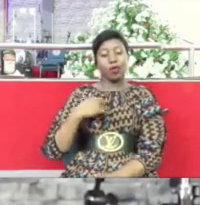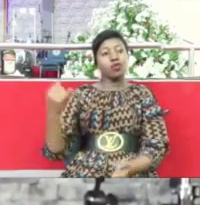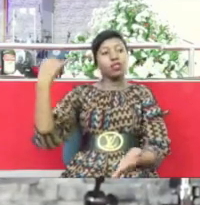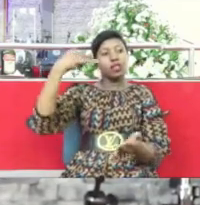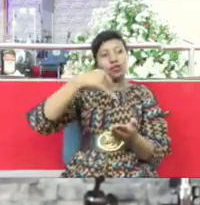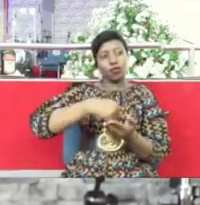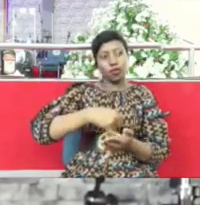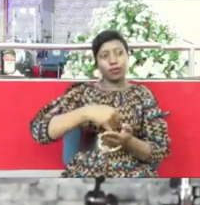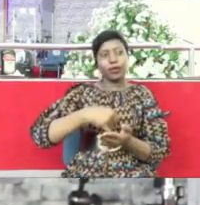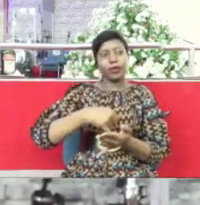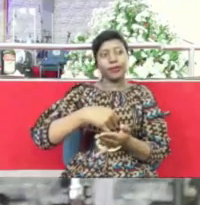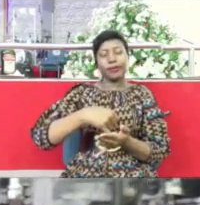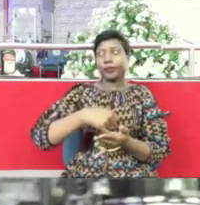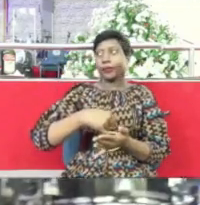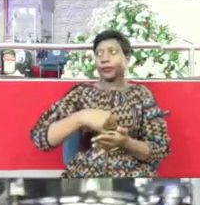this.